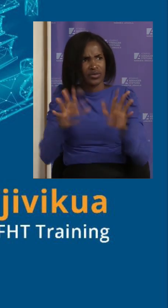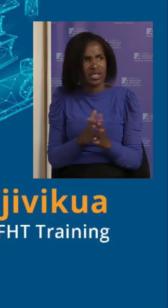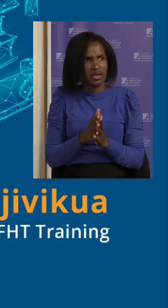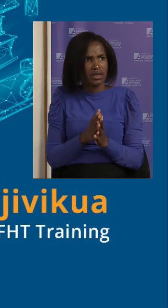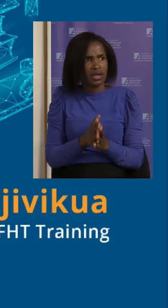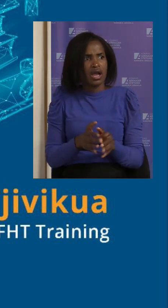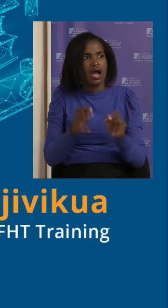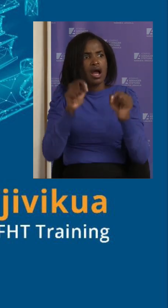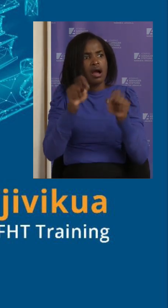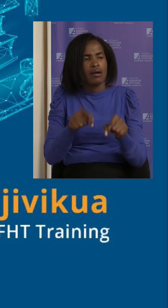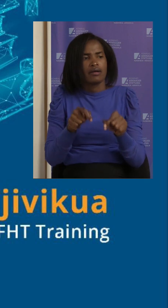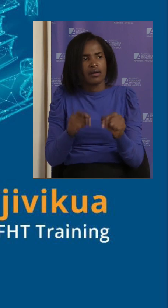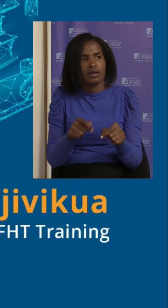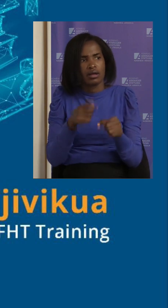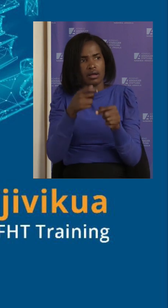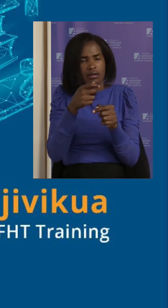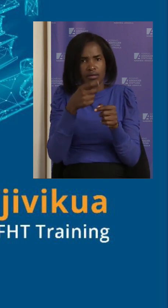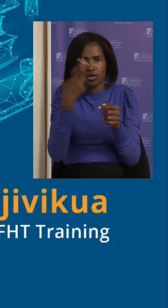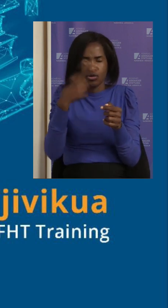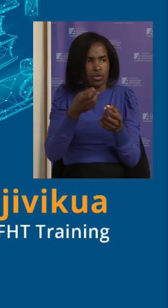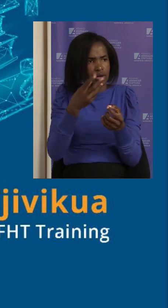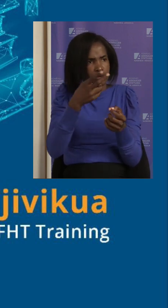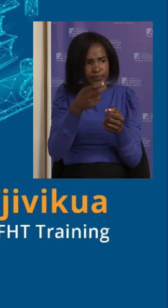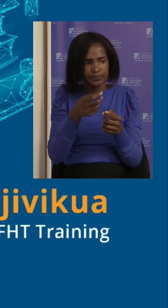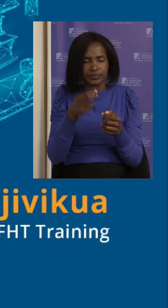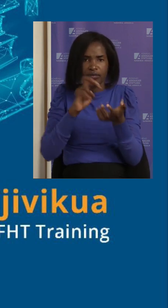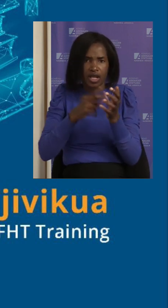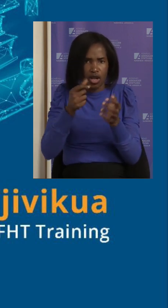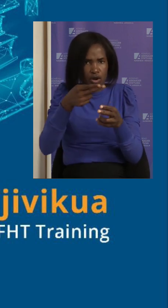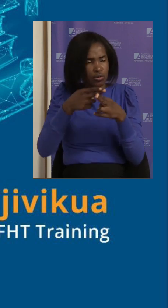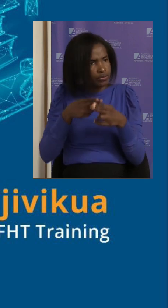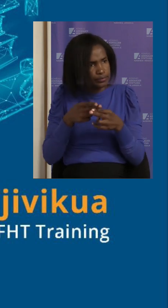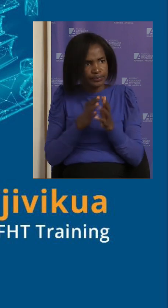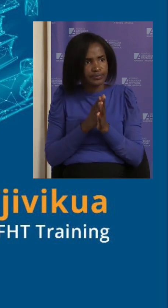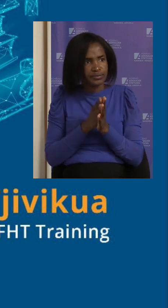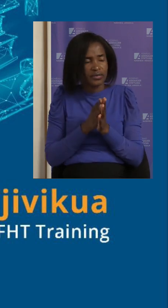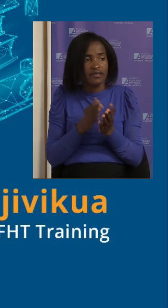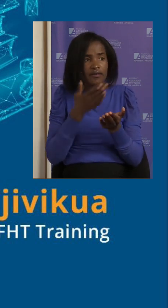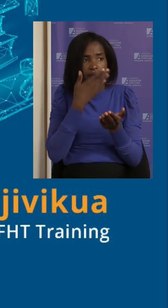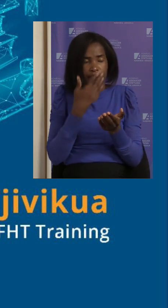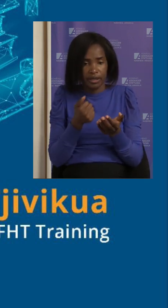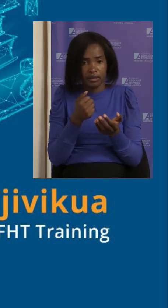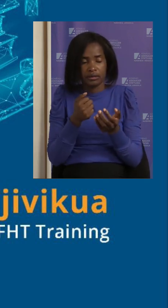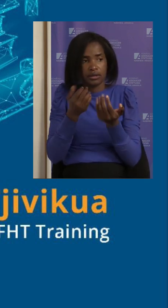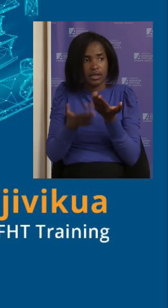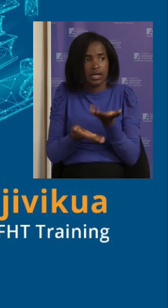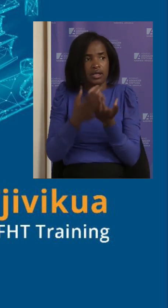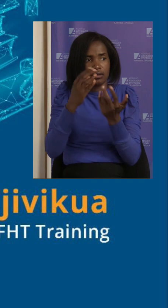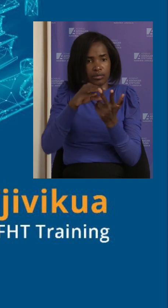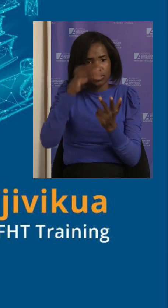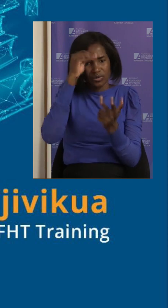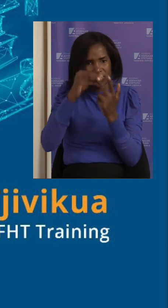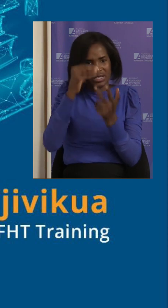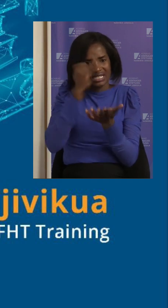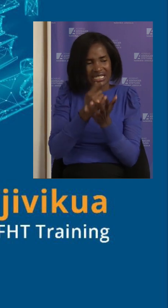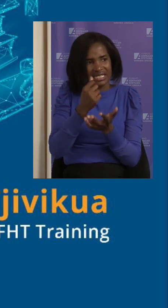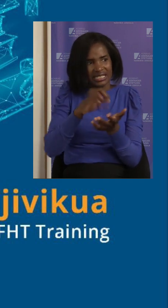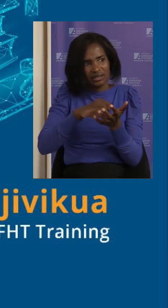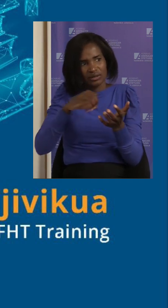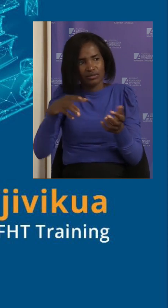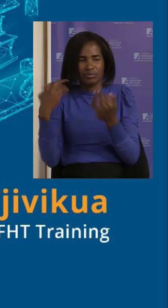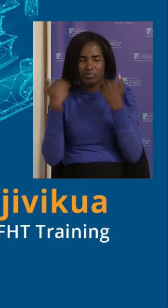changed to a grant or scholarship options that do not need to be repaid. This will help reduce the student loan debt, remove the